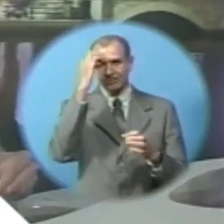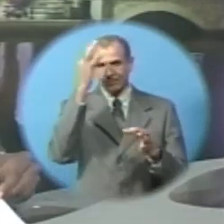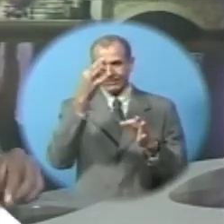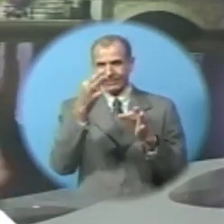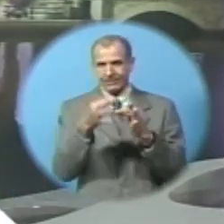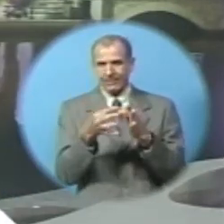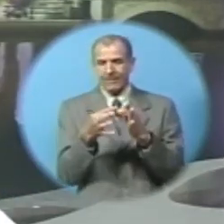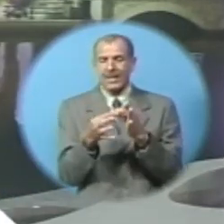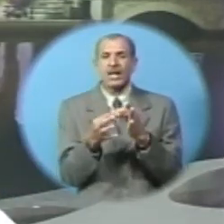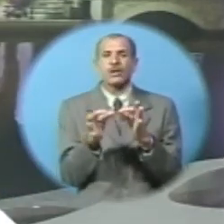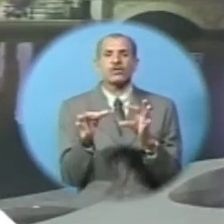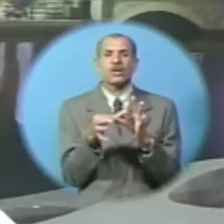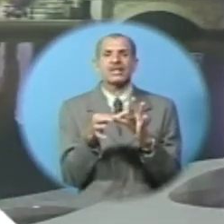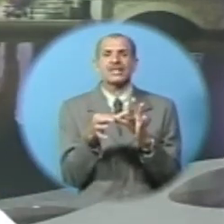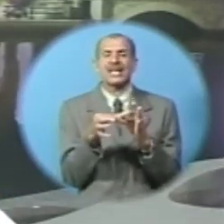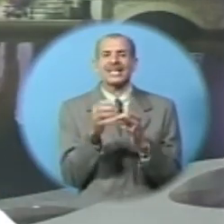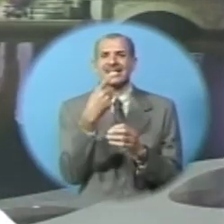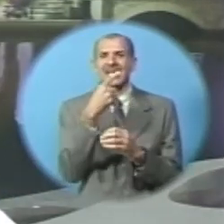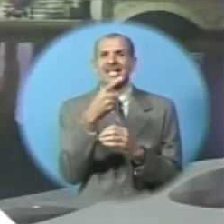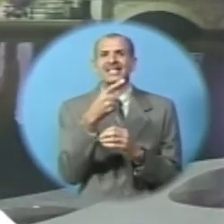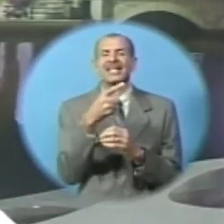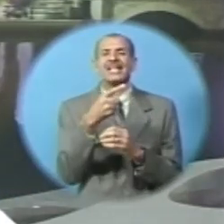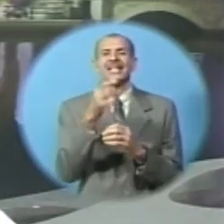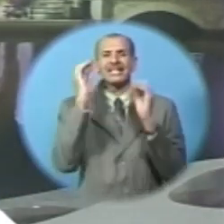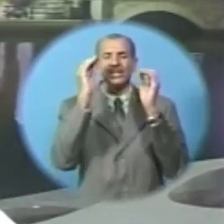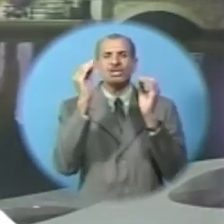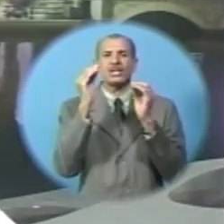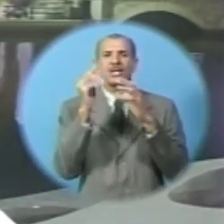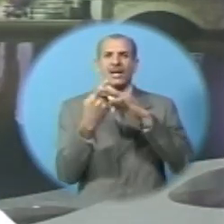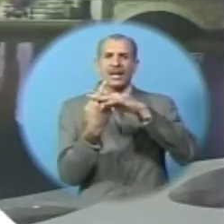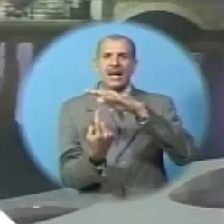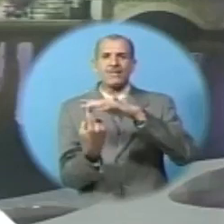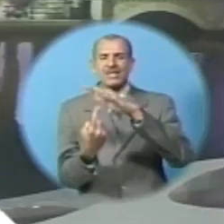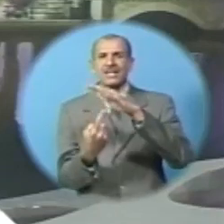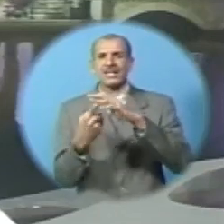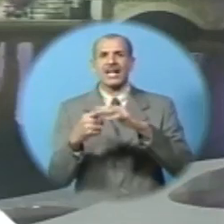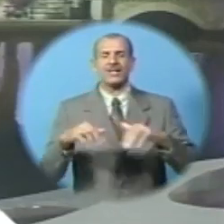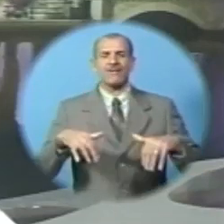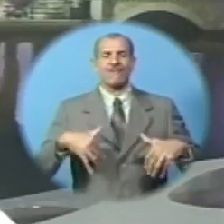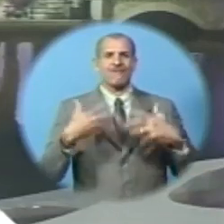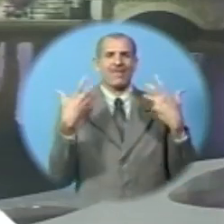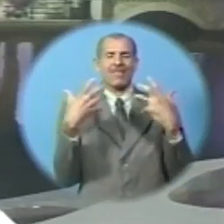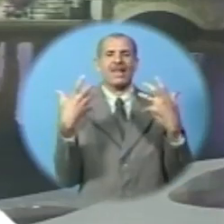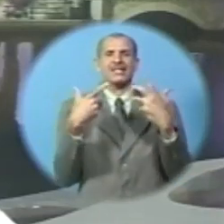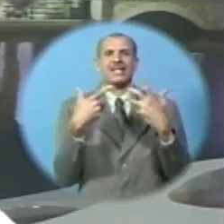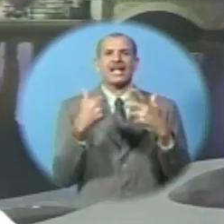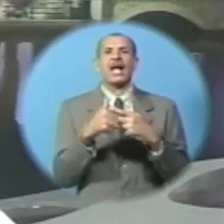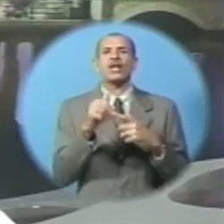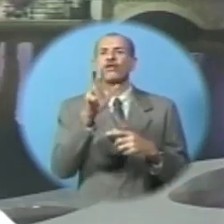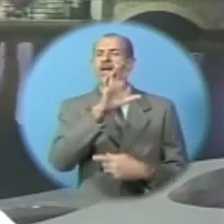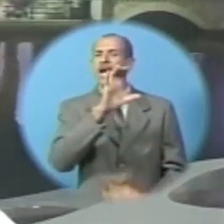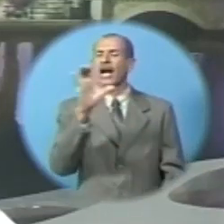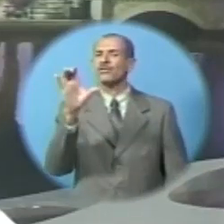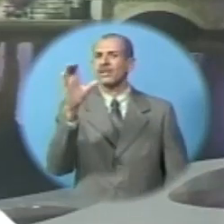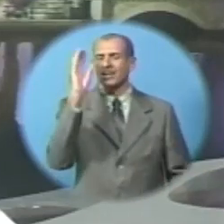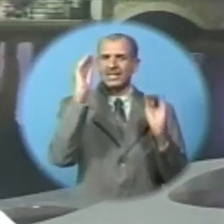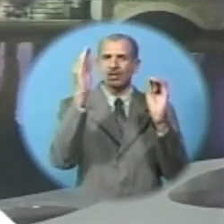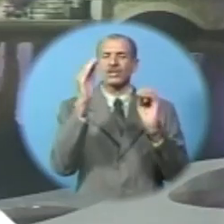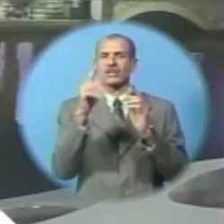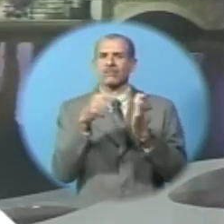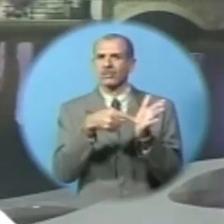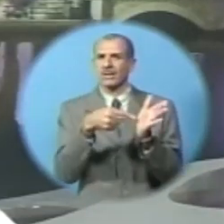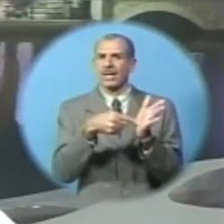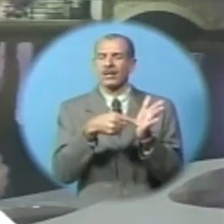joint select committee, he linked teacher absenteeism to student violence and indiscipline. 300 teachers have been identified